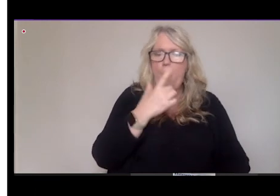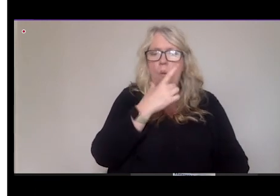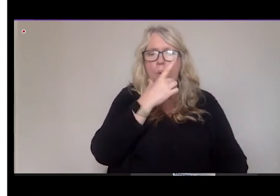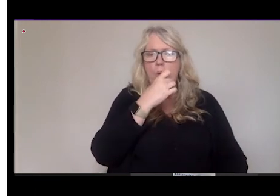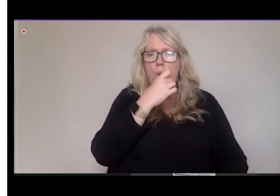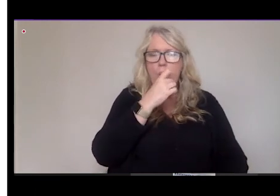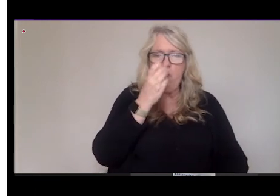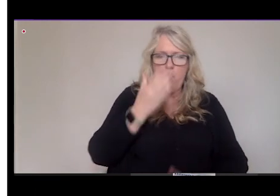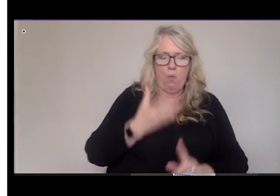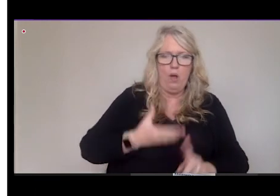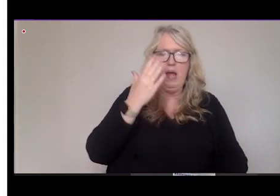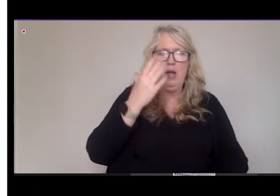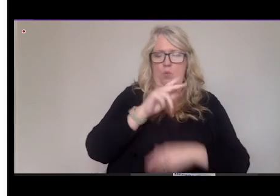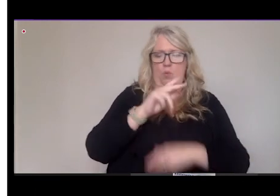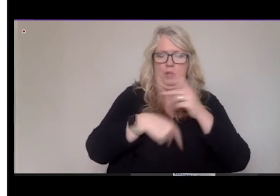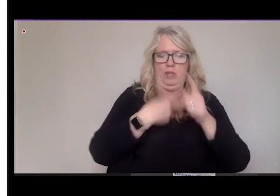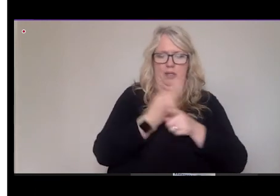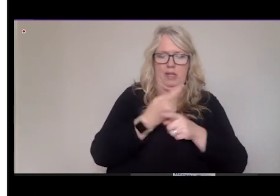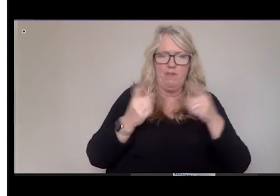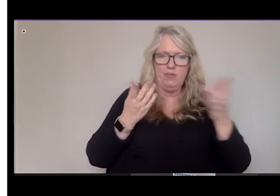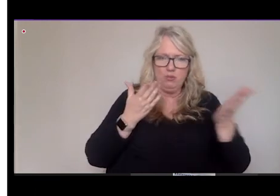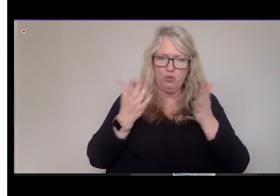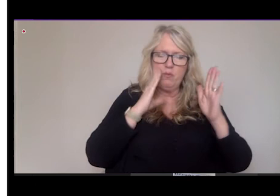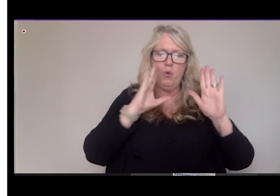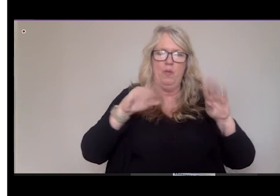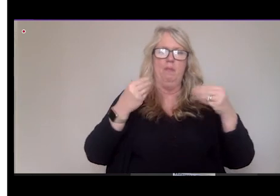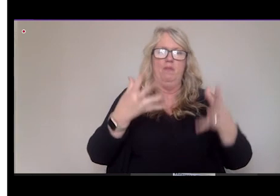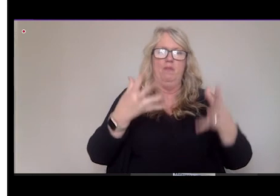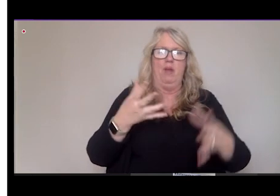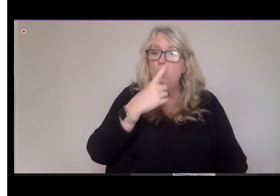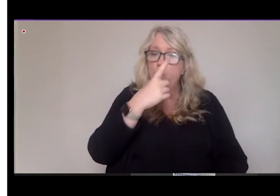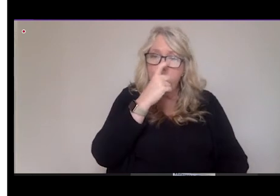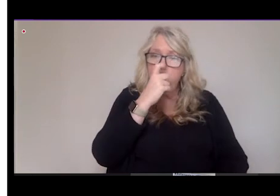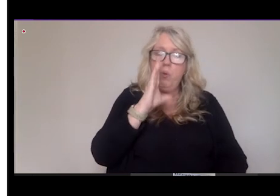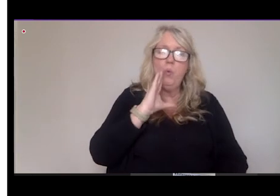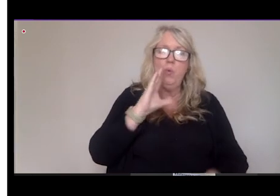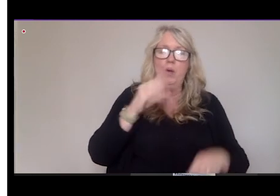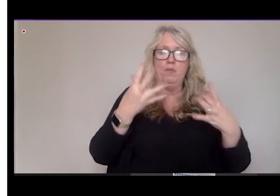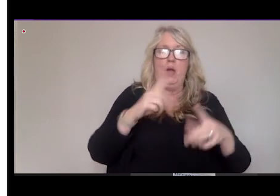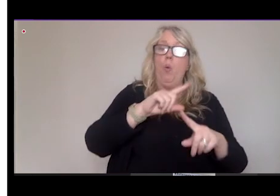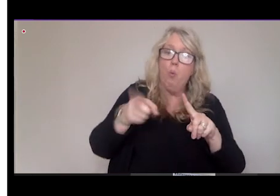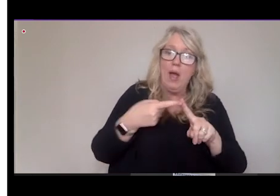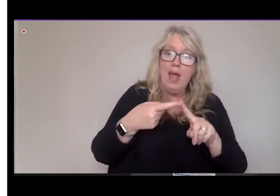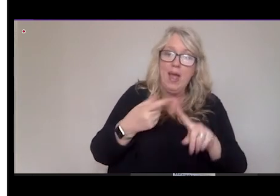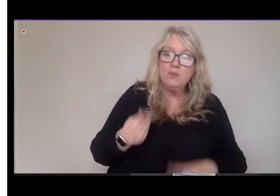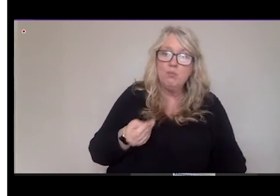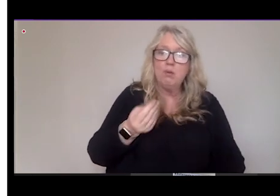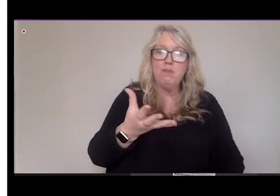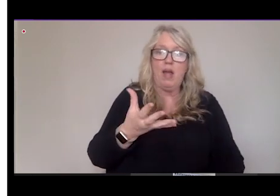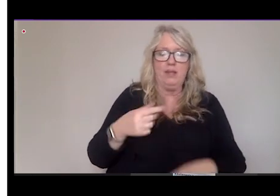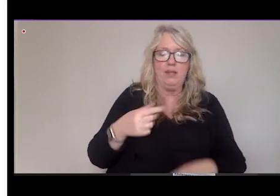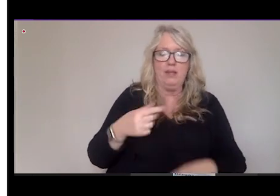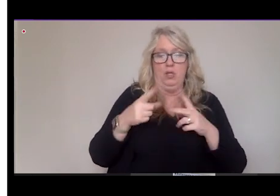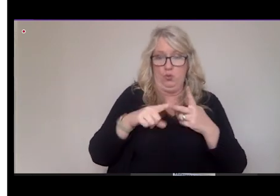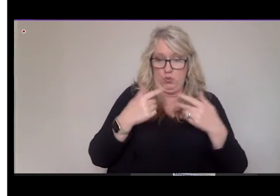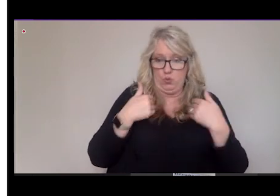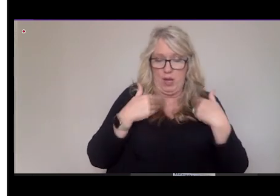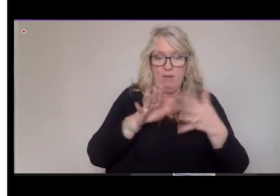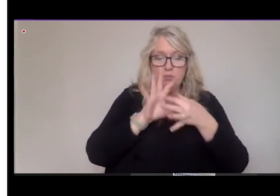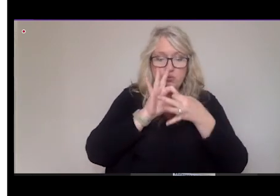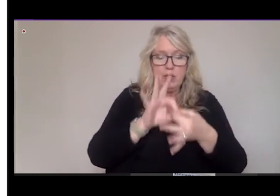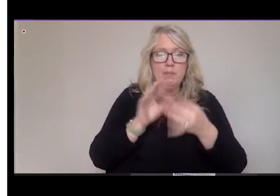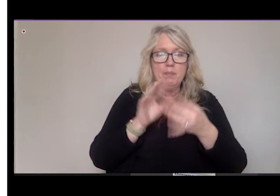service? Do you know who they are? Do you know what kind of services they provide, and to whom do they provide it? When do they provide